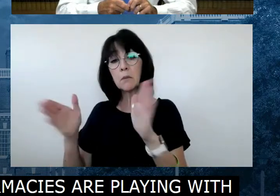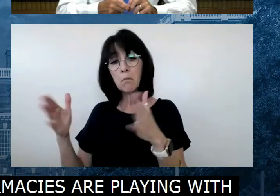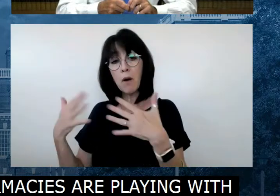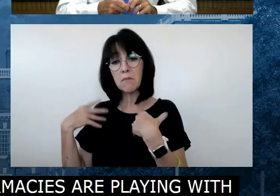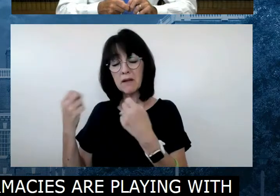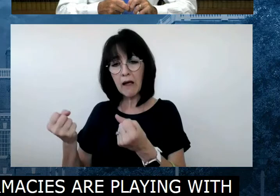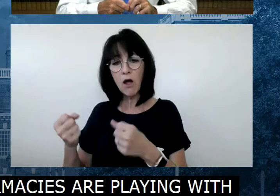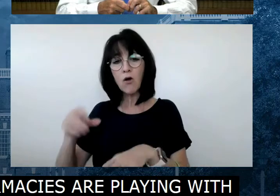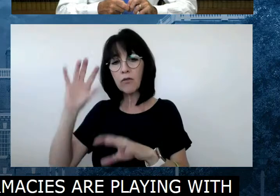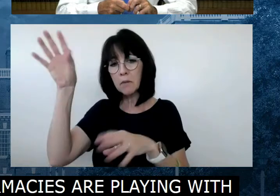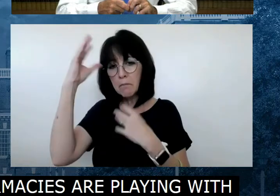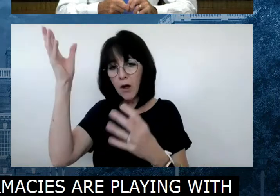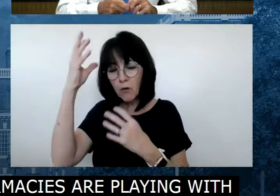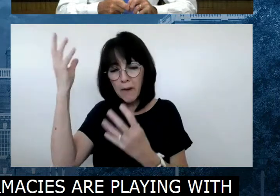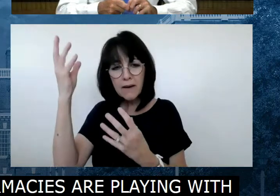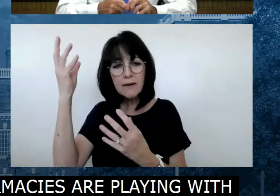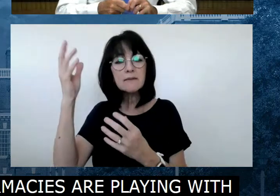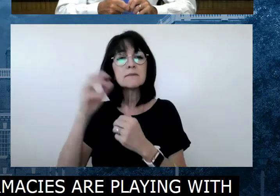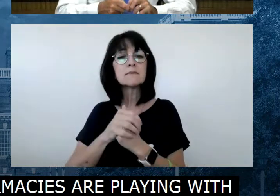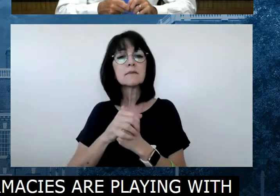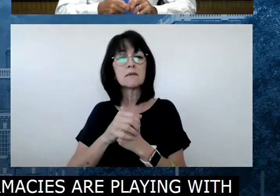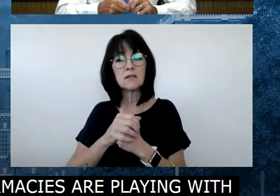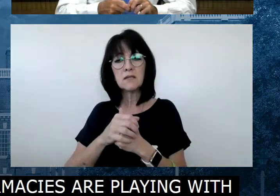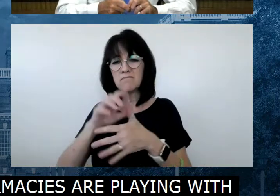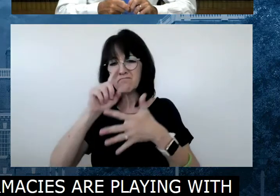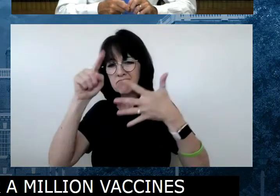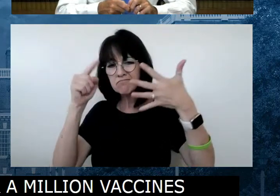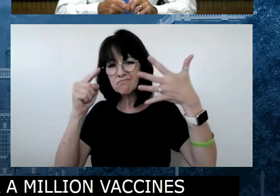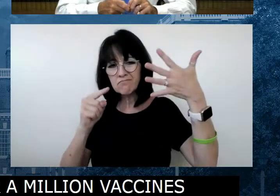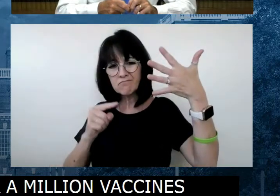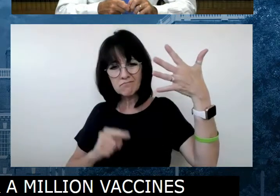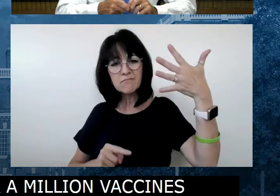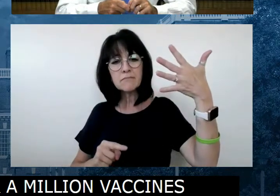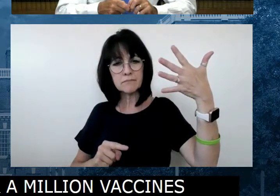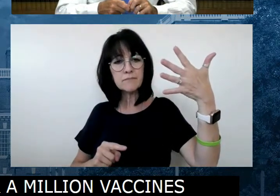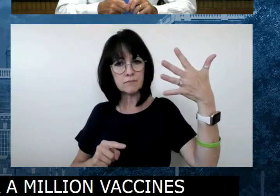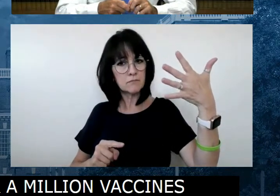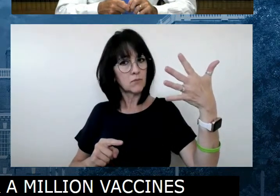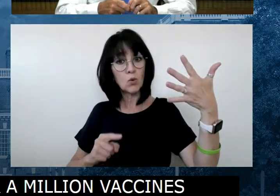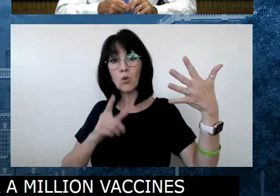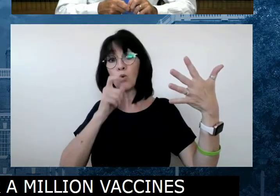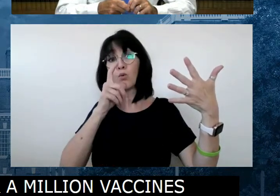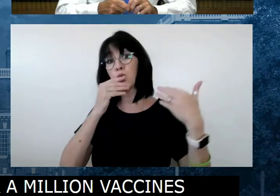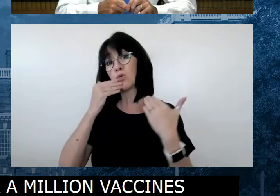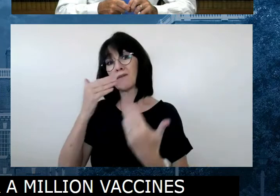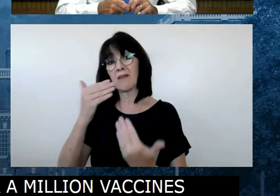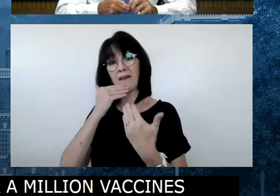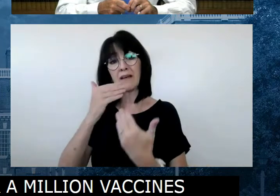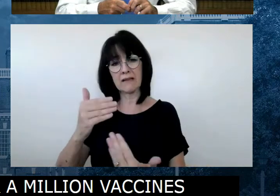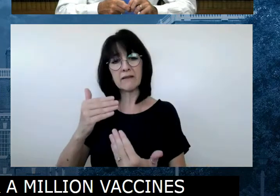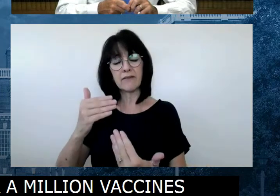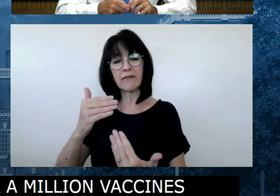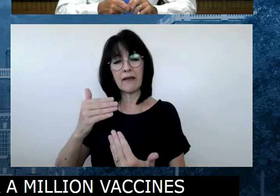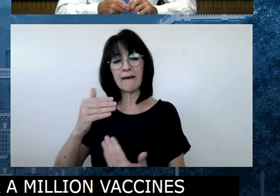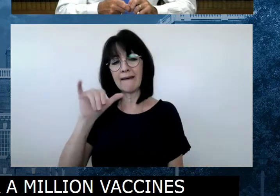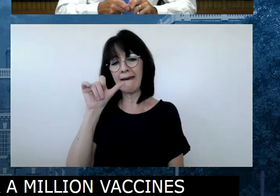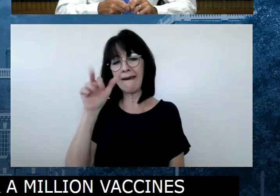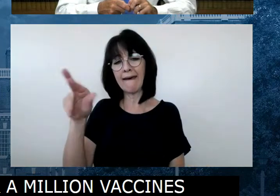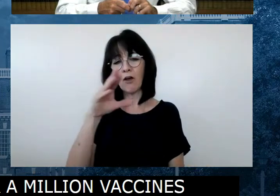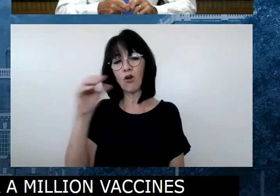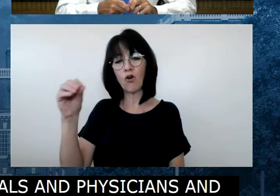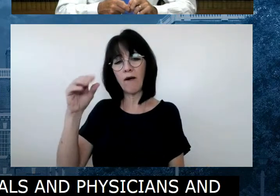paramedics, by hats go off again to our Army and Air National Guard that have helped us at all